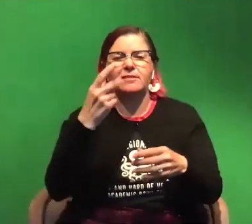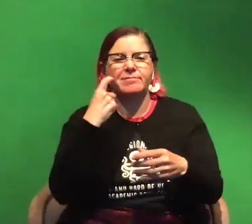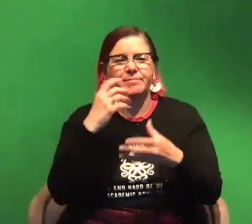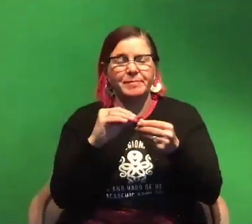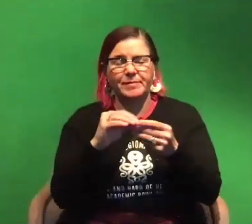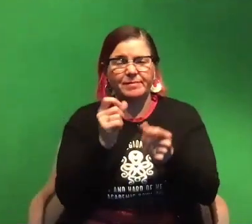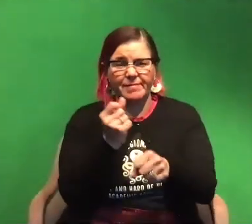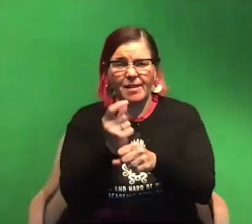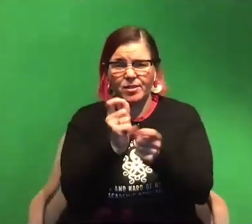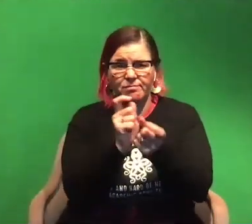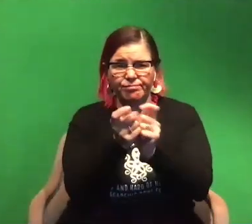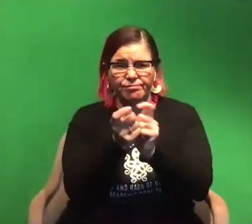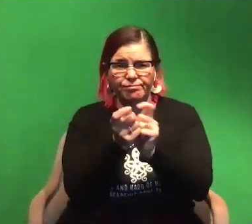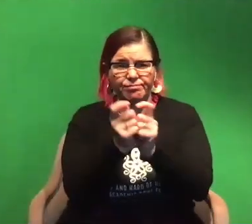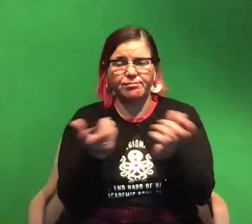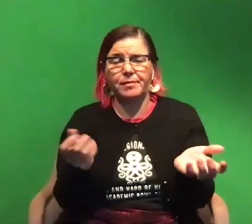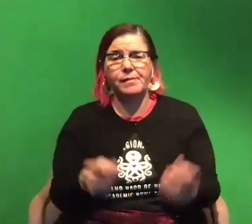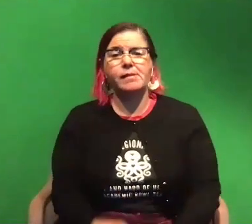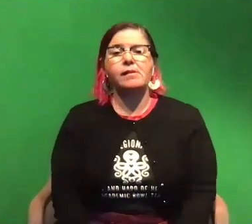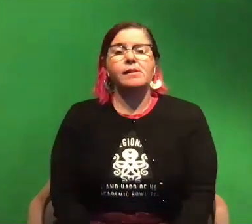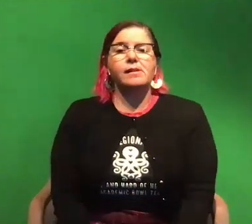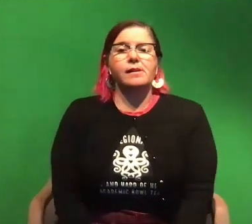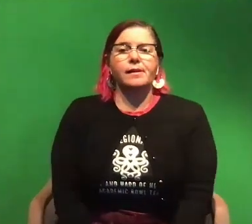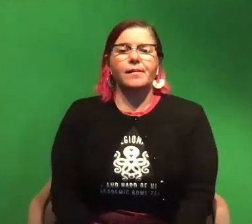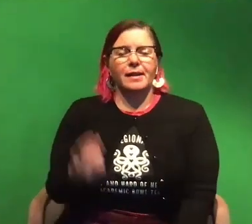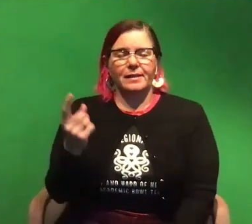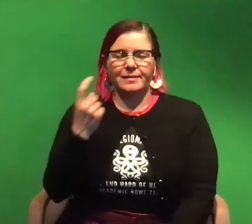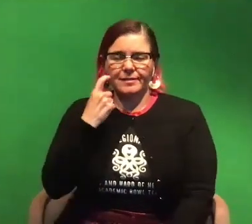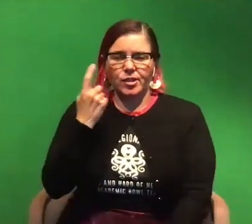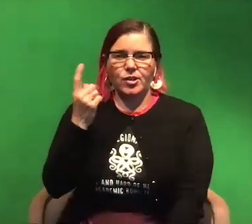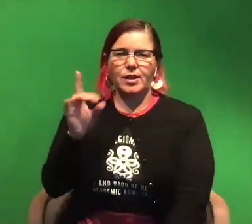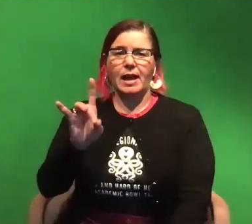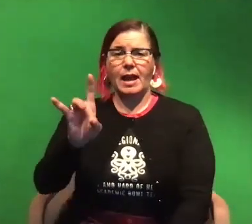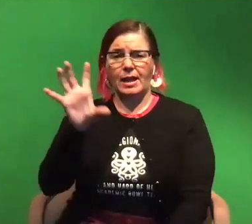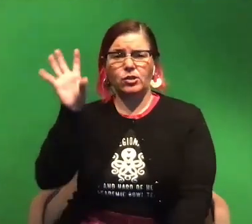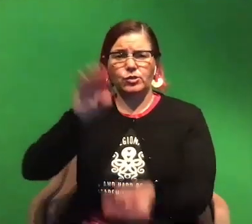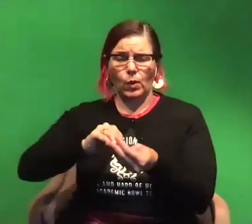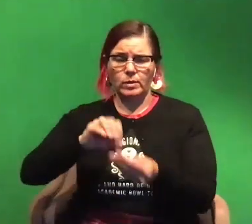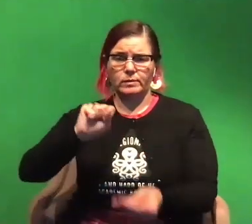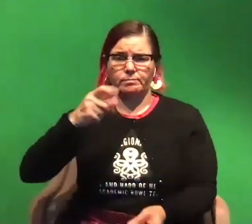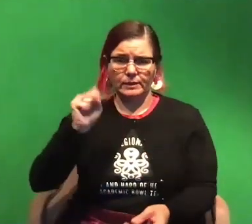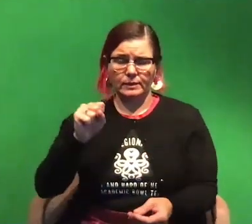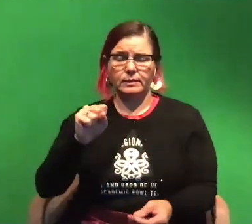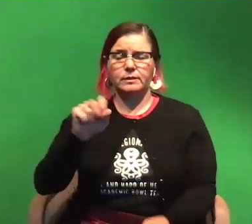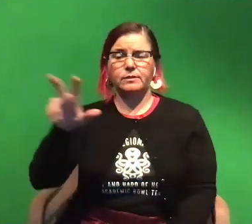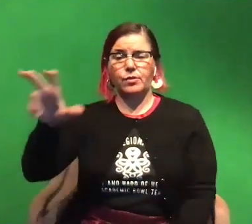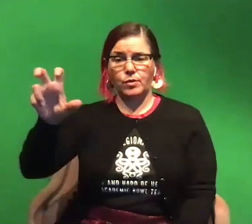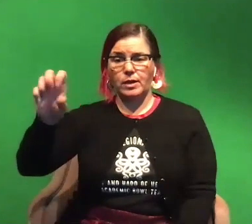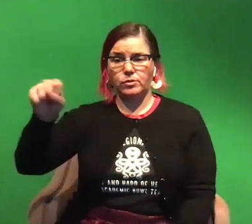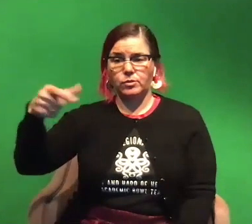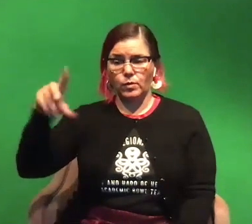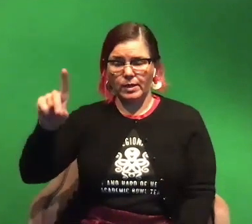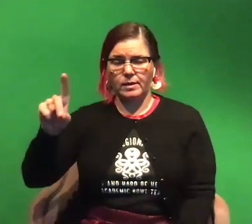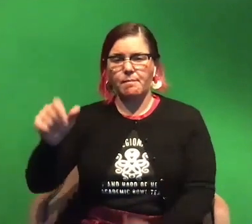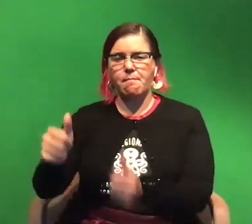single year. And so I think last I heard it was like 800 total species, 300 are squid, most of